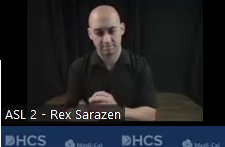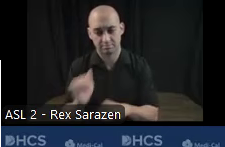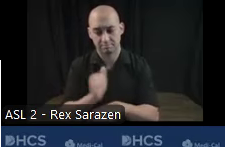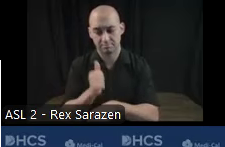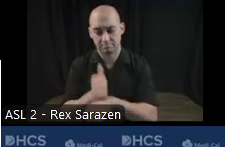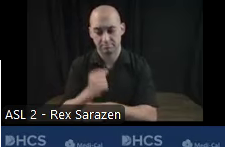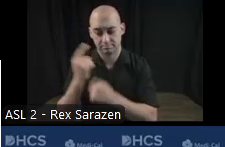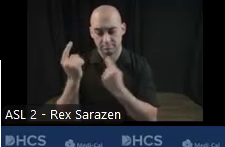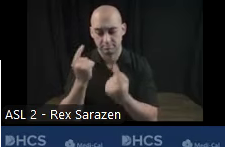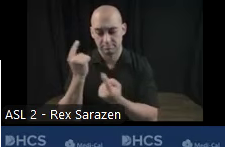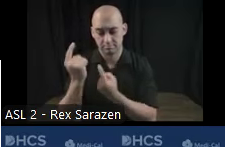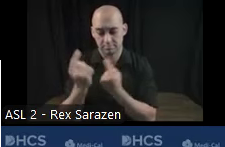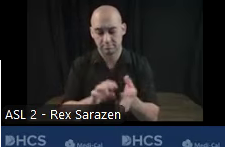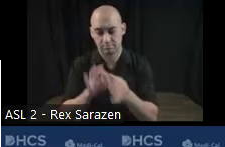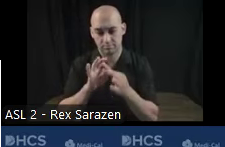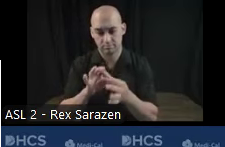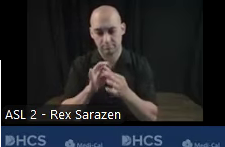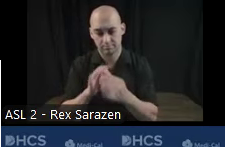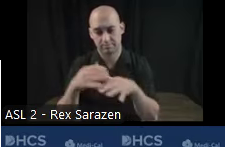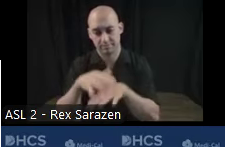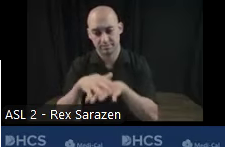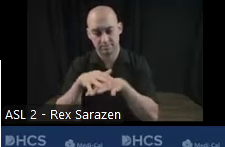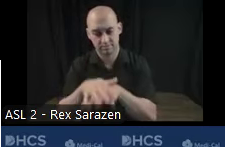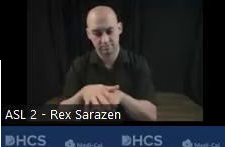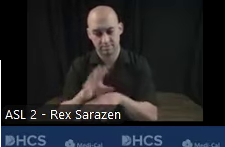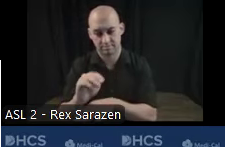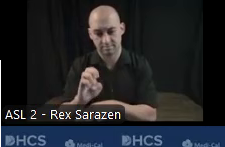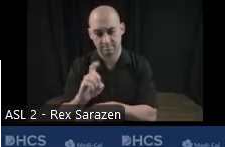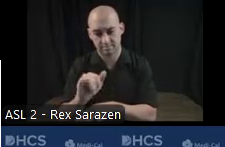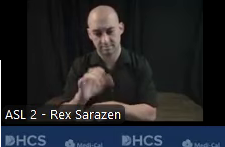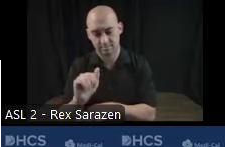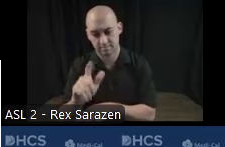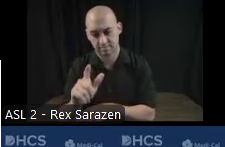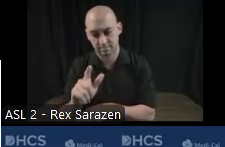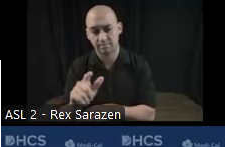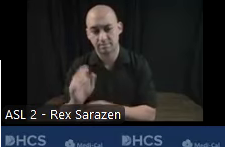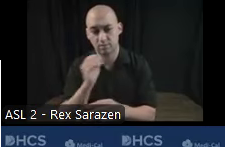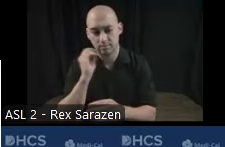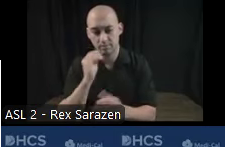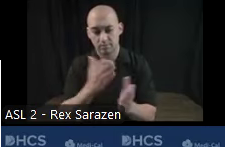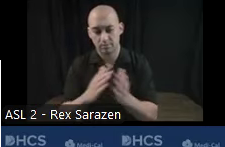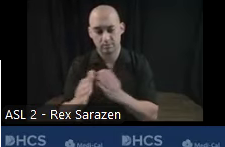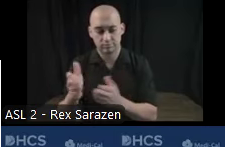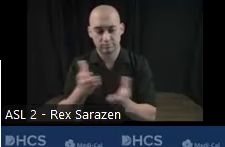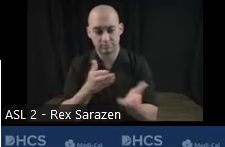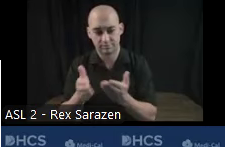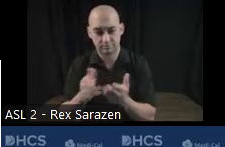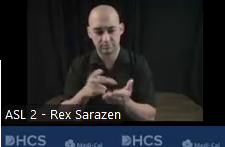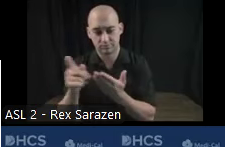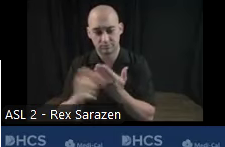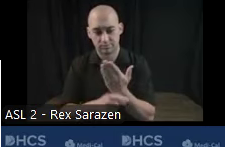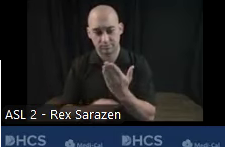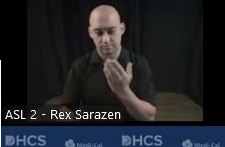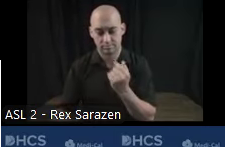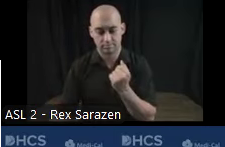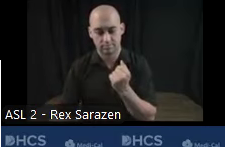considerations related to the integration of Medi-Cal home and community-based services programs. Work group members